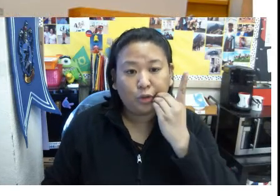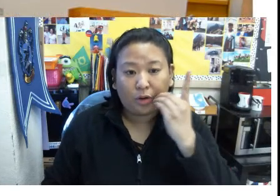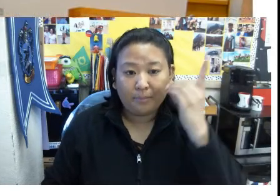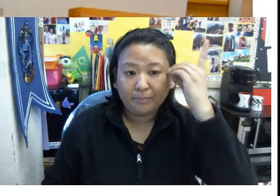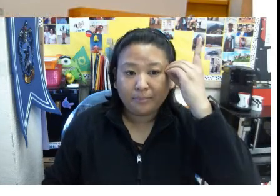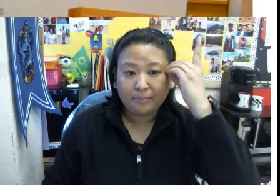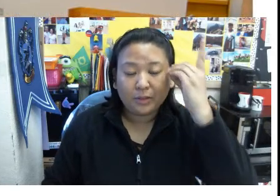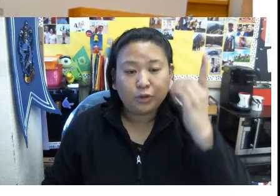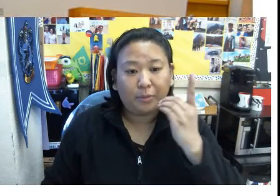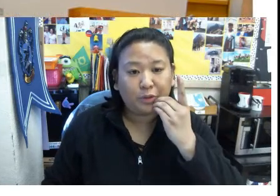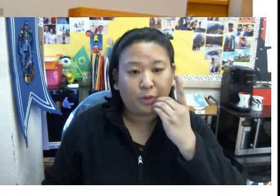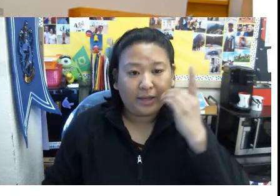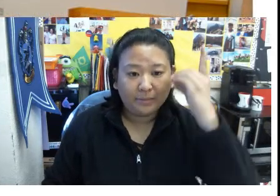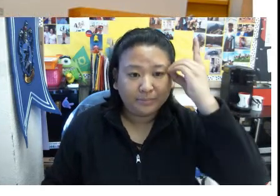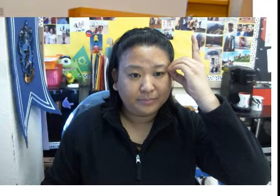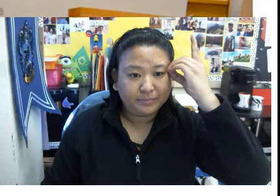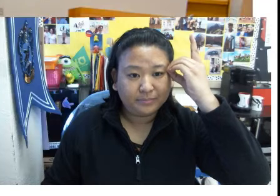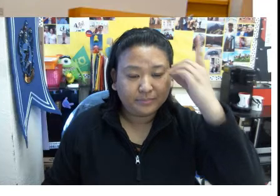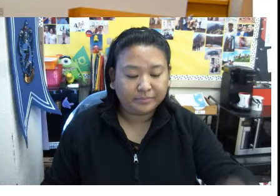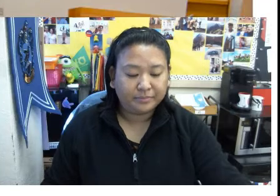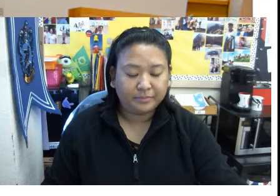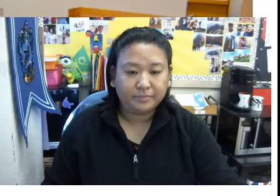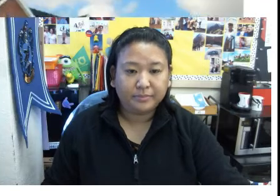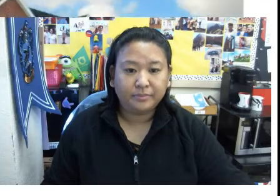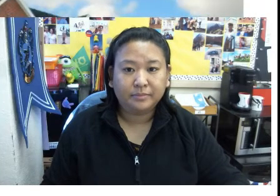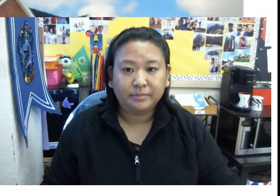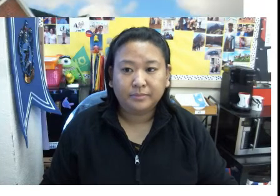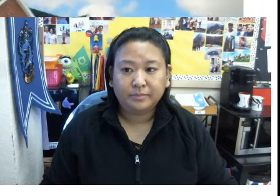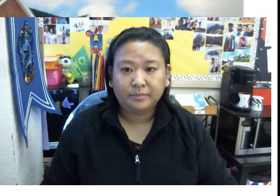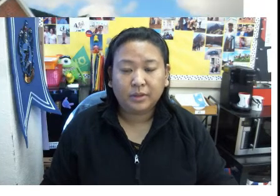A dorm, dormitory.